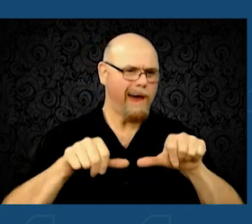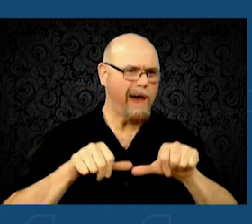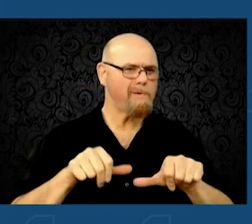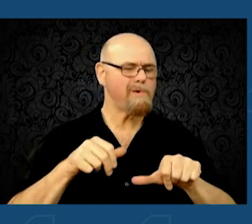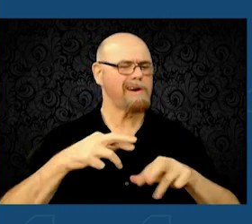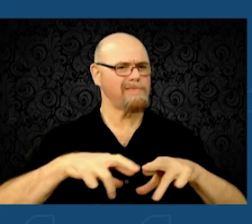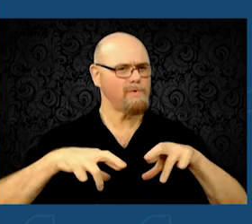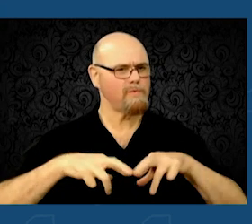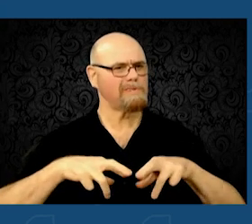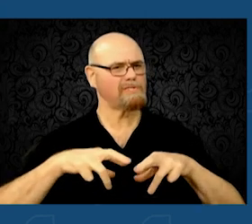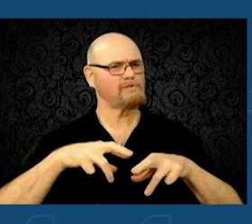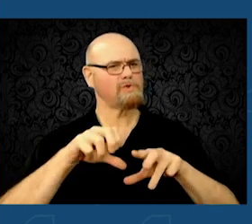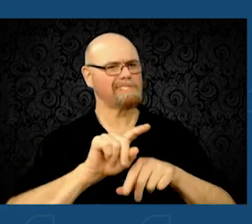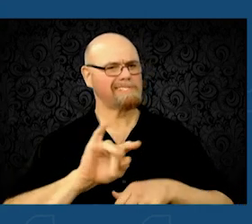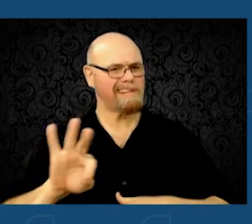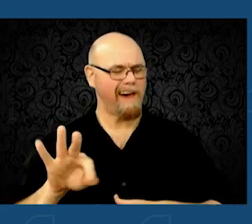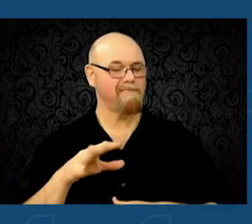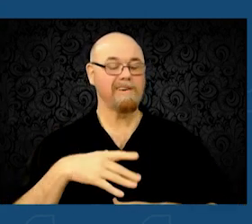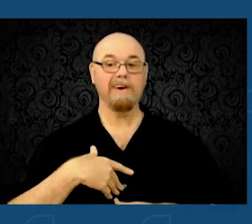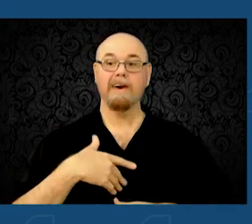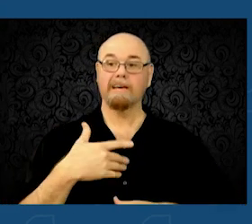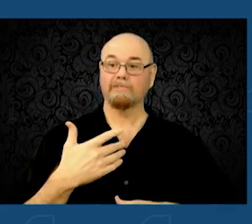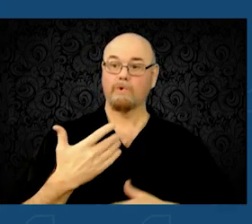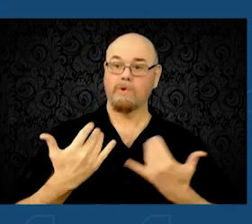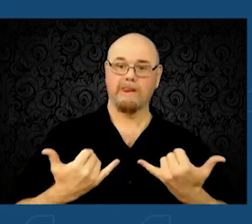Heritage Council of Western New York Board of Directors,